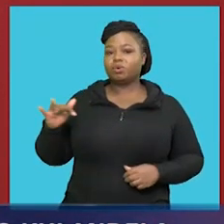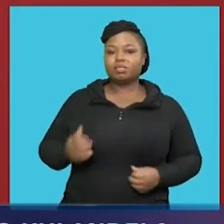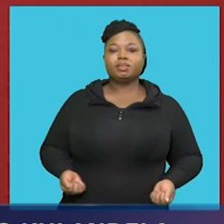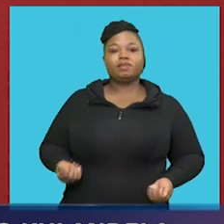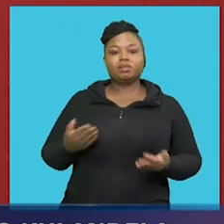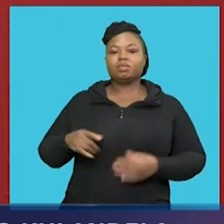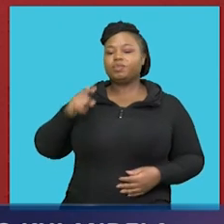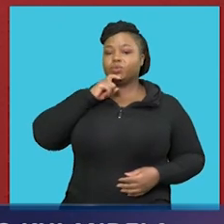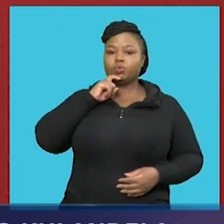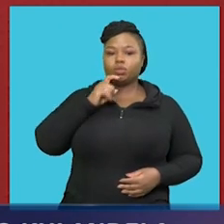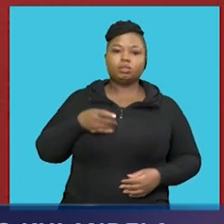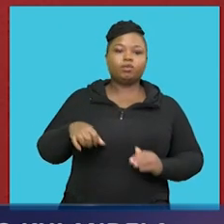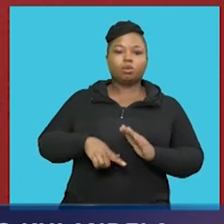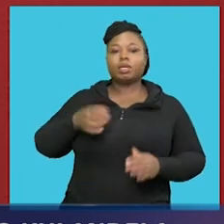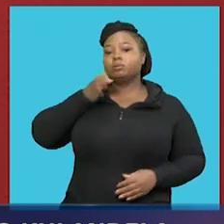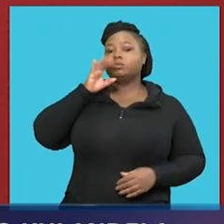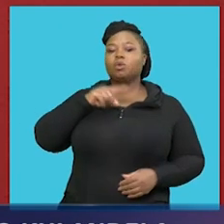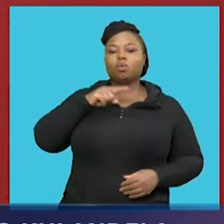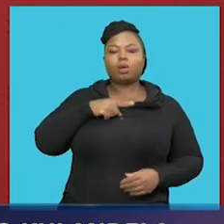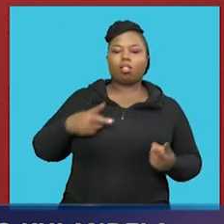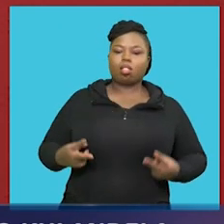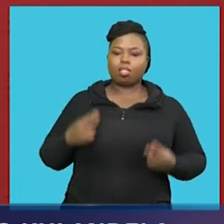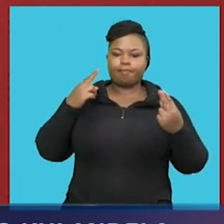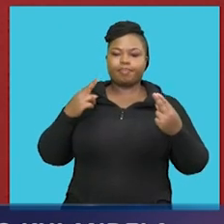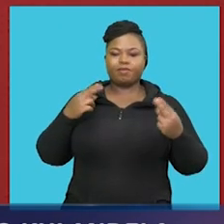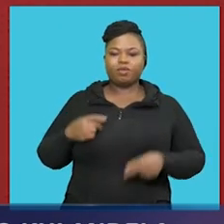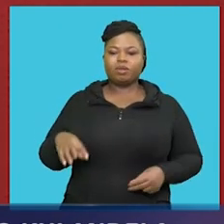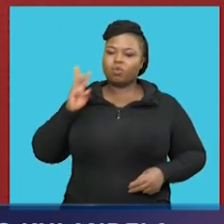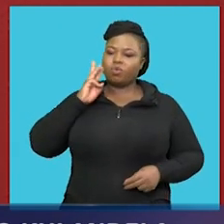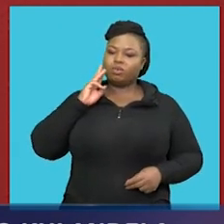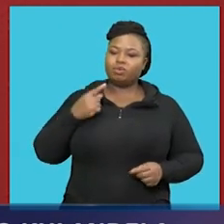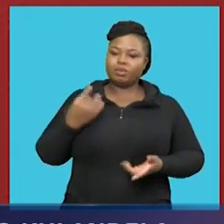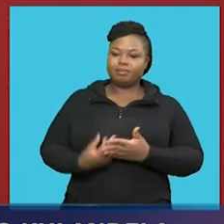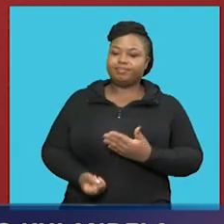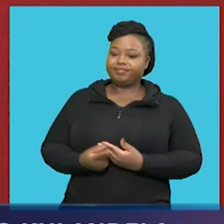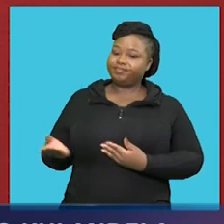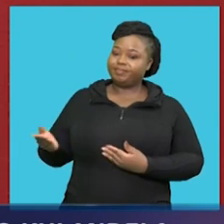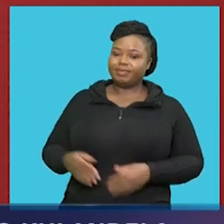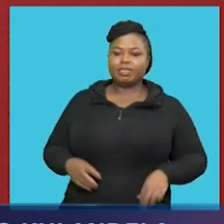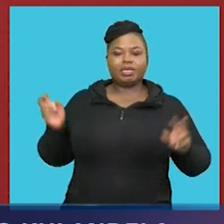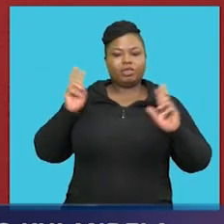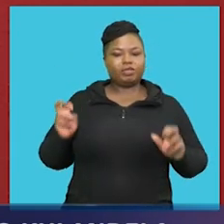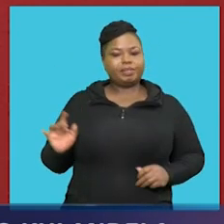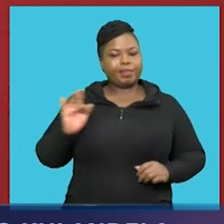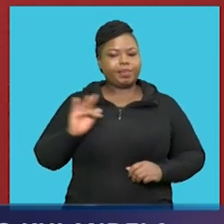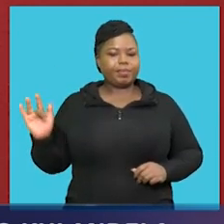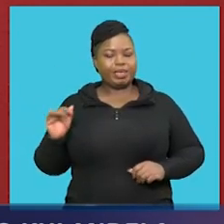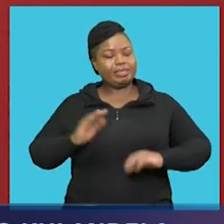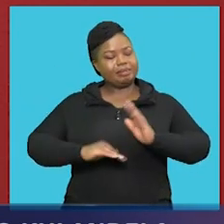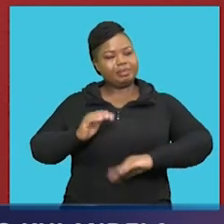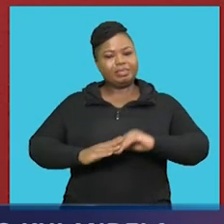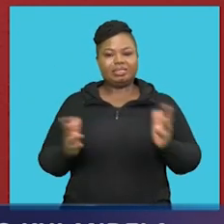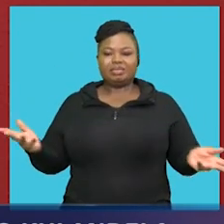for domestic consumption because of the cut-offs in terms of water supply. There is no electricity within these